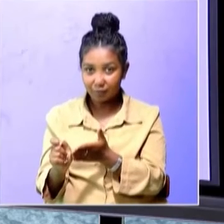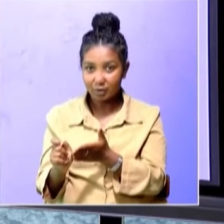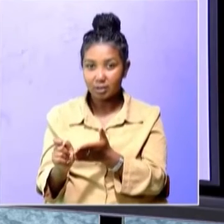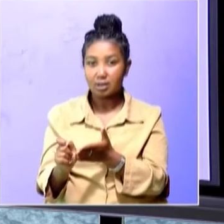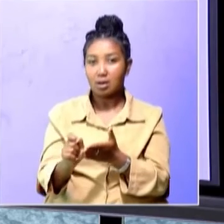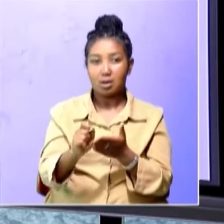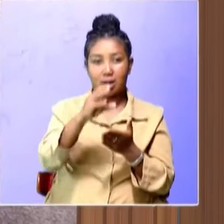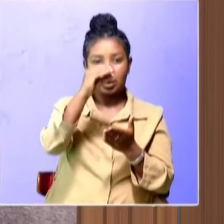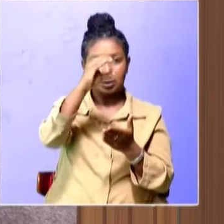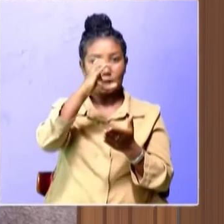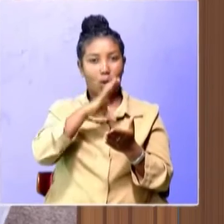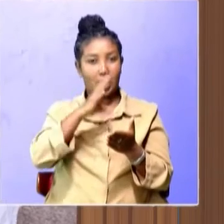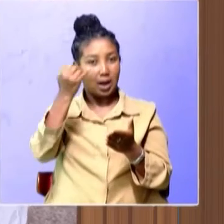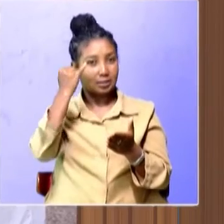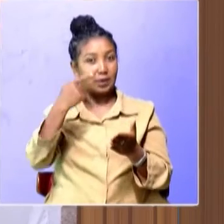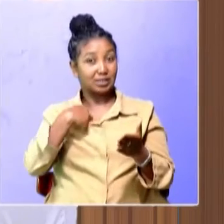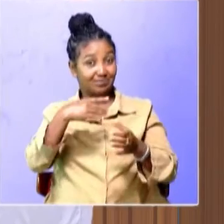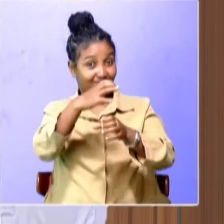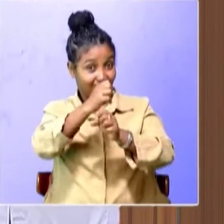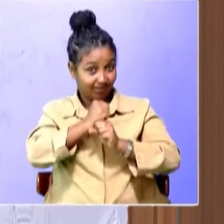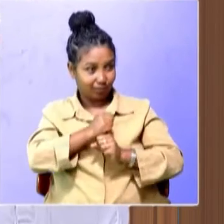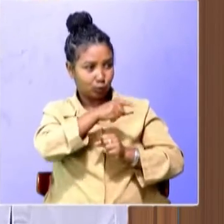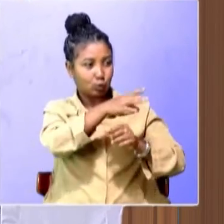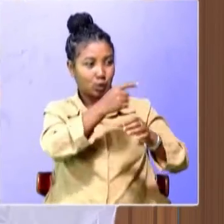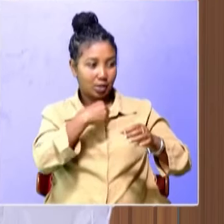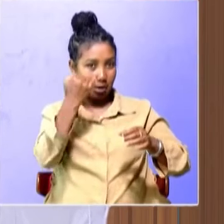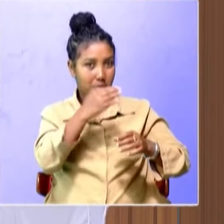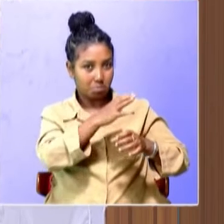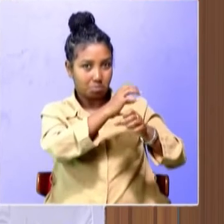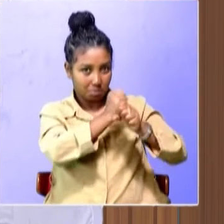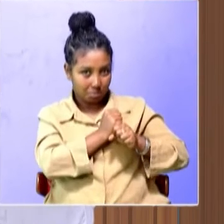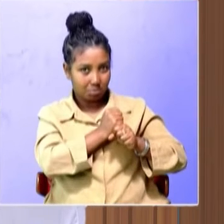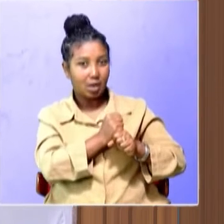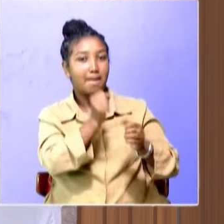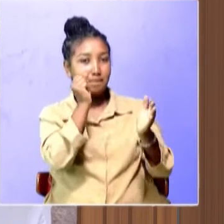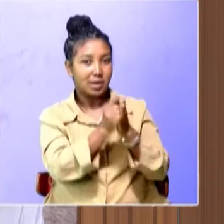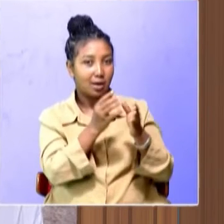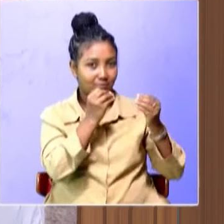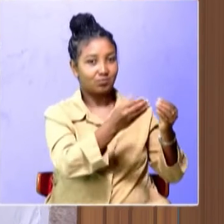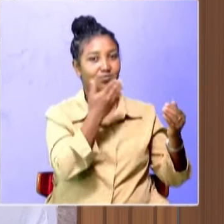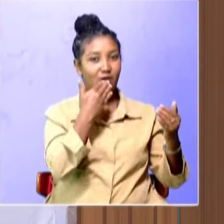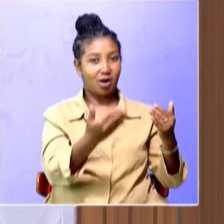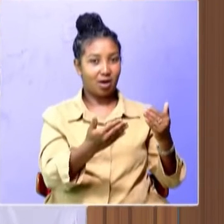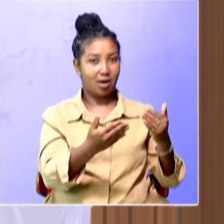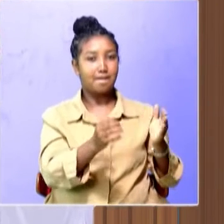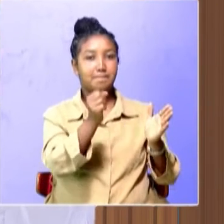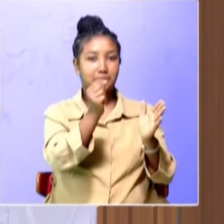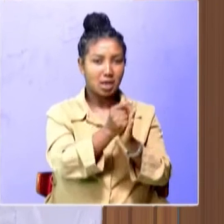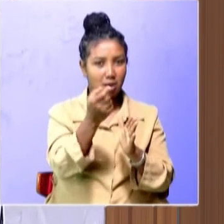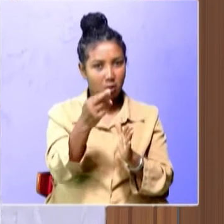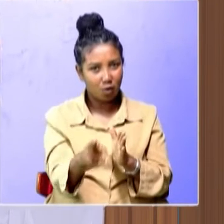to convince our reader or listener, we need to have what? Either